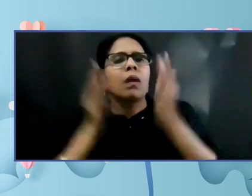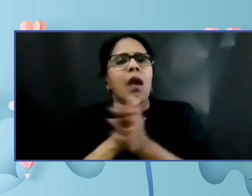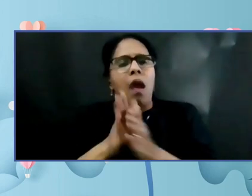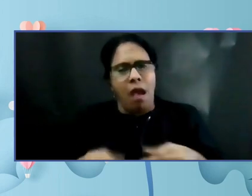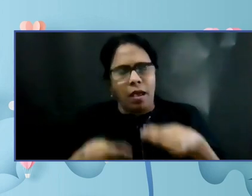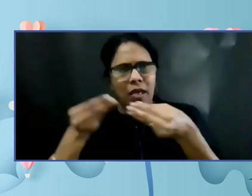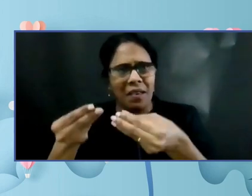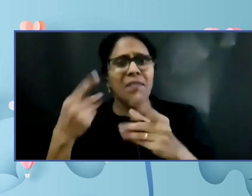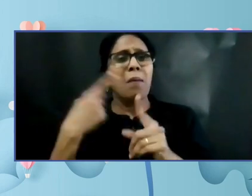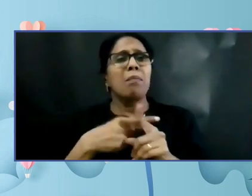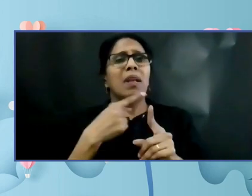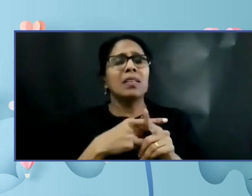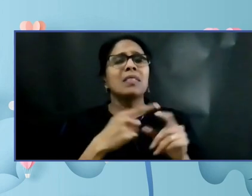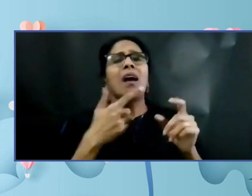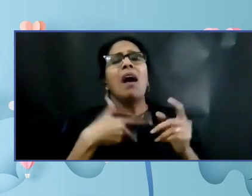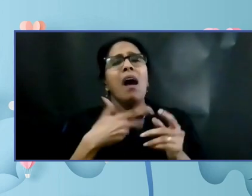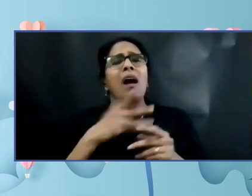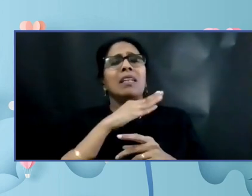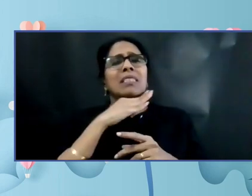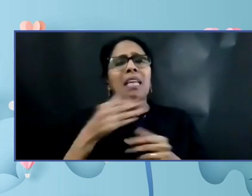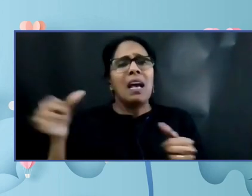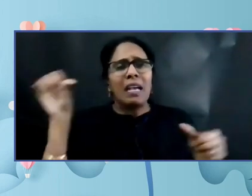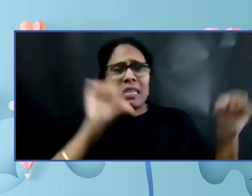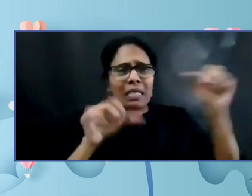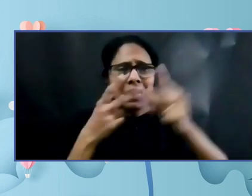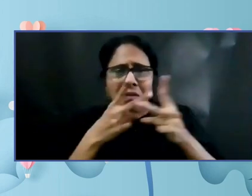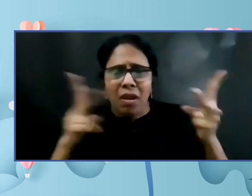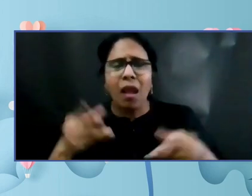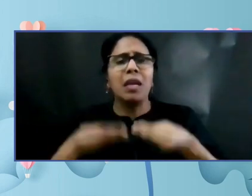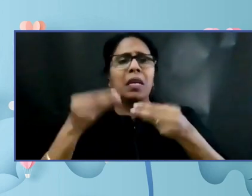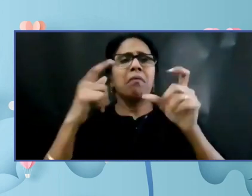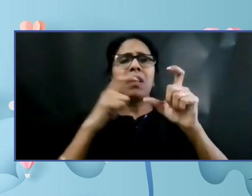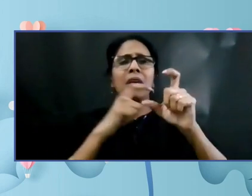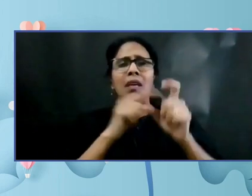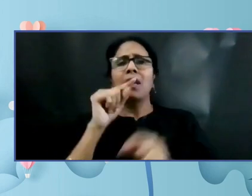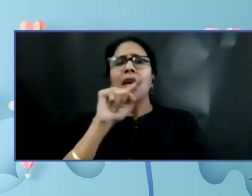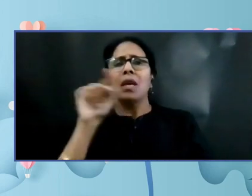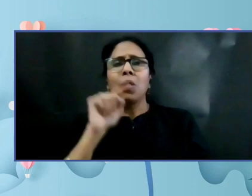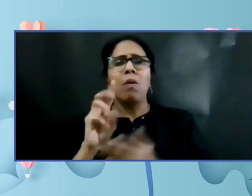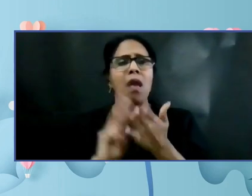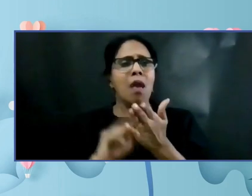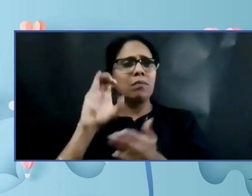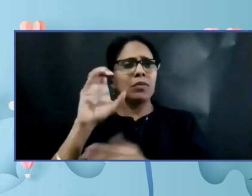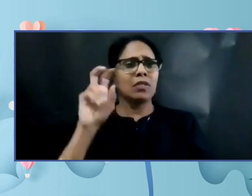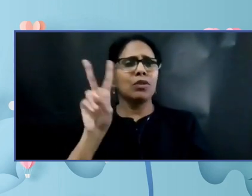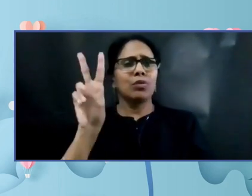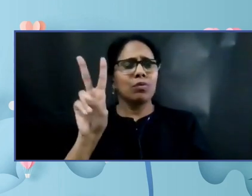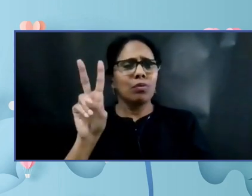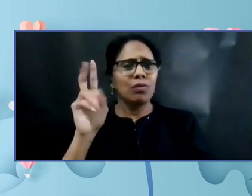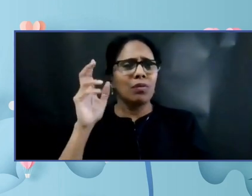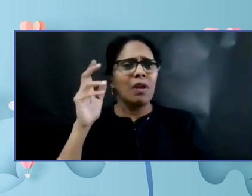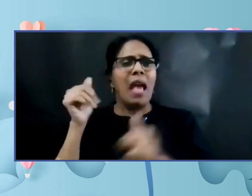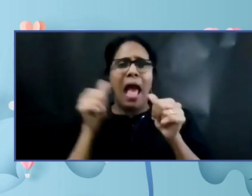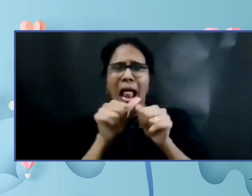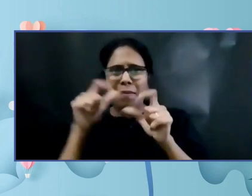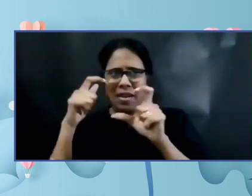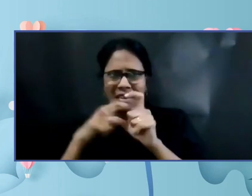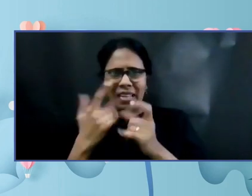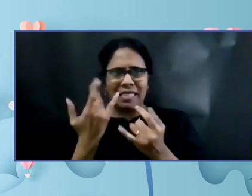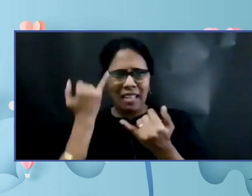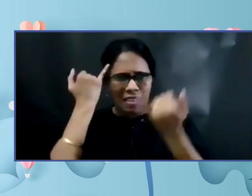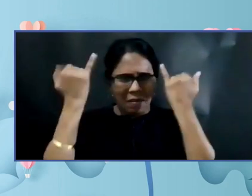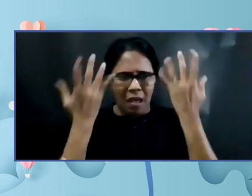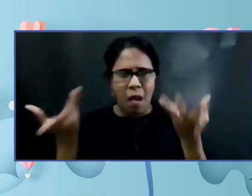equation, E equals MC squared for all you science nerds. And we're pretty good at letters too. We